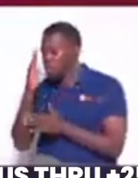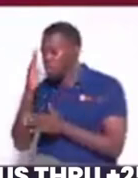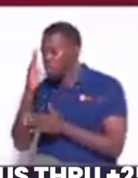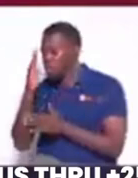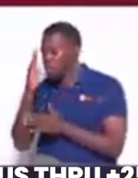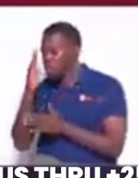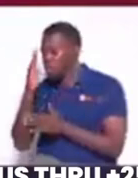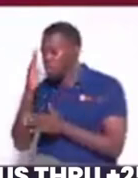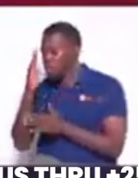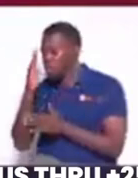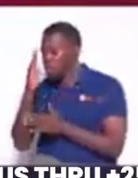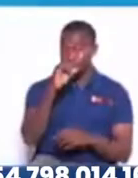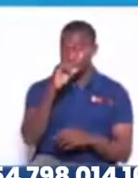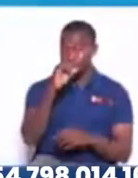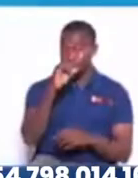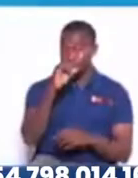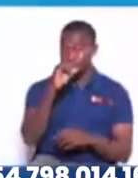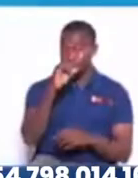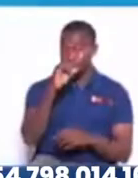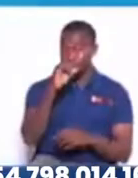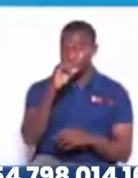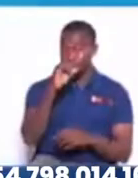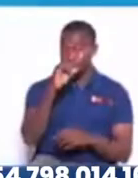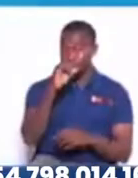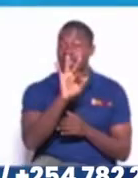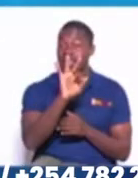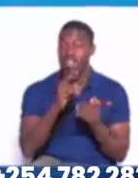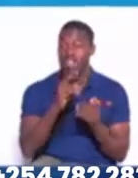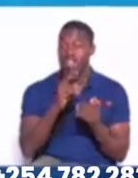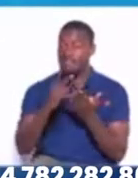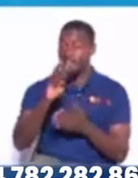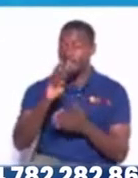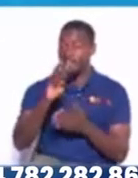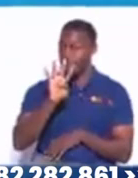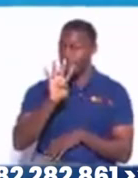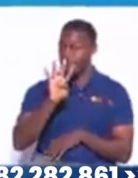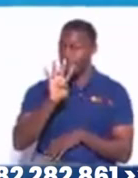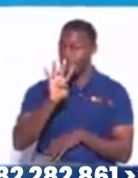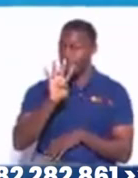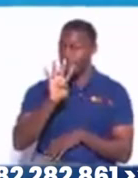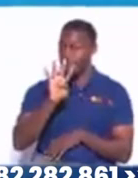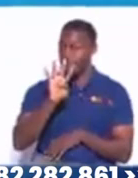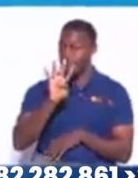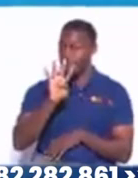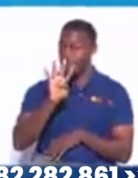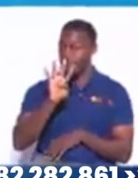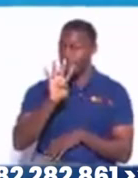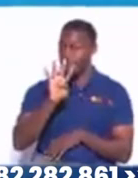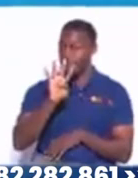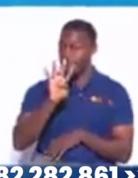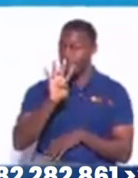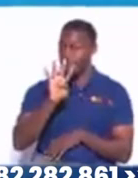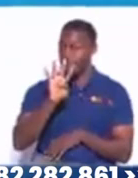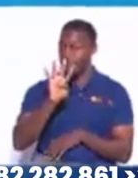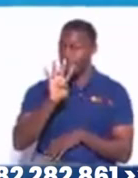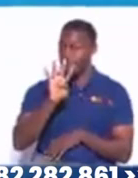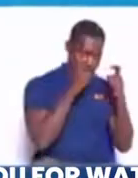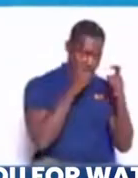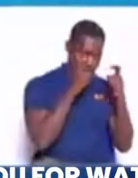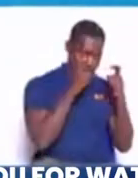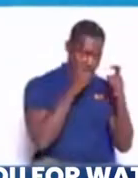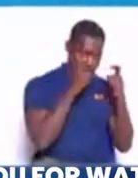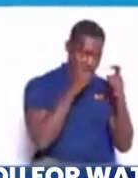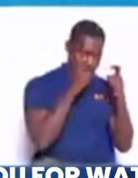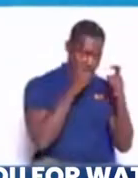commits sin also commits lawlessness, and sin is lawlessness. So how does God define